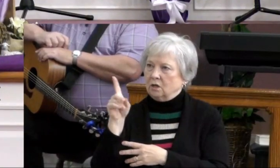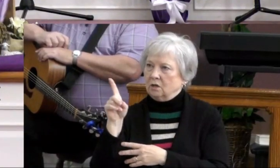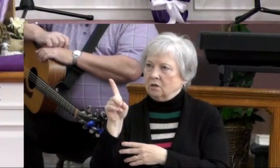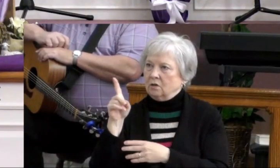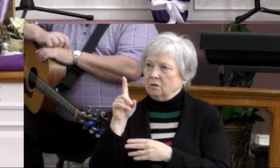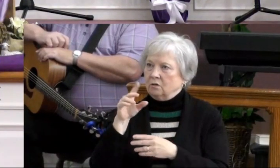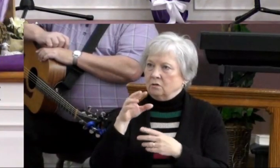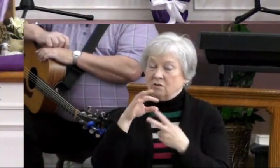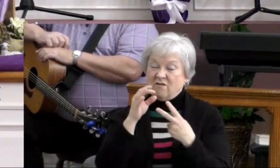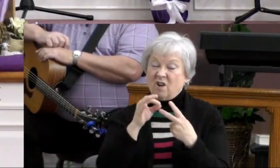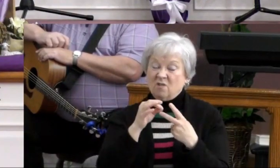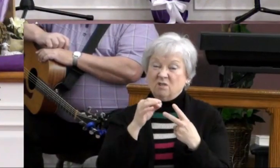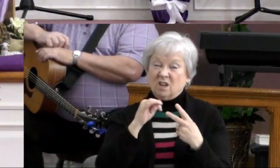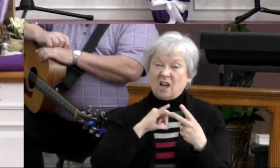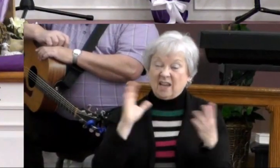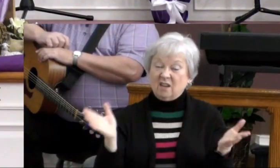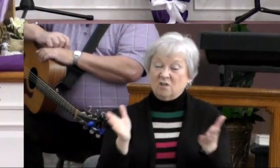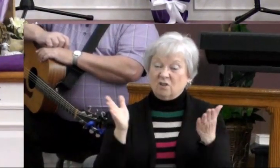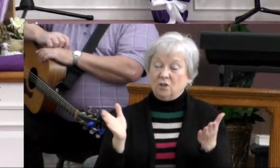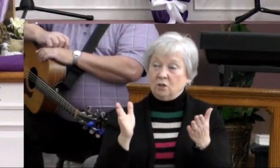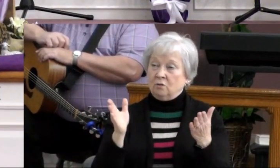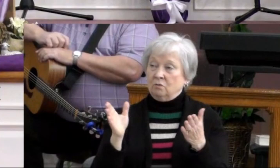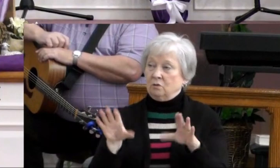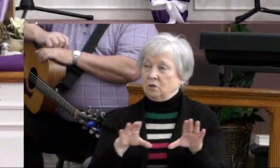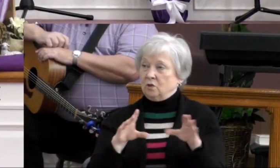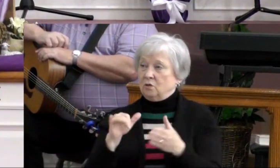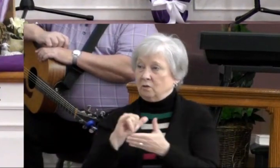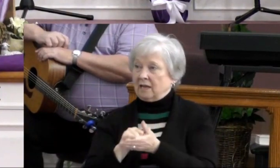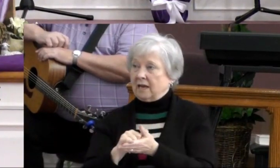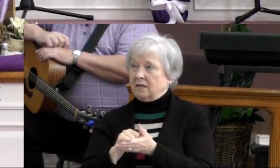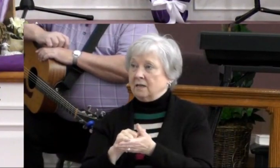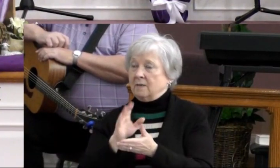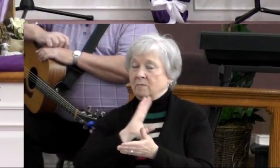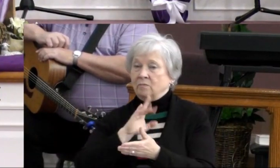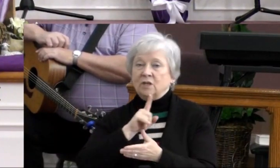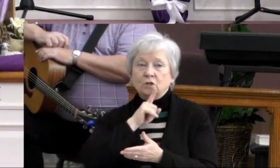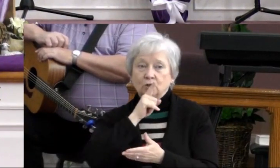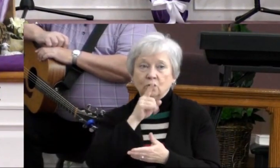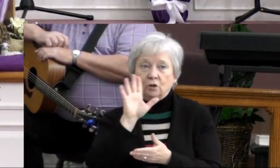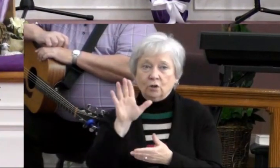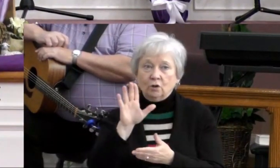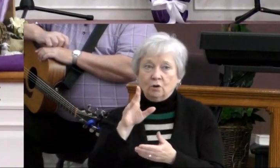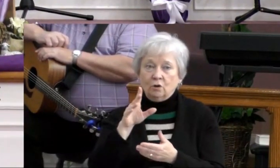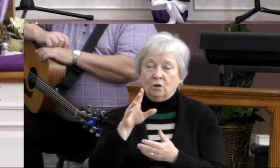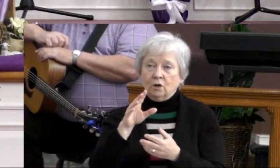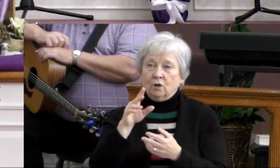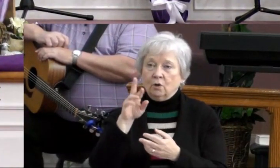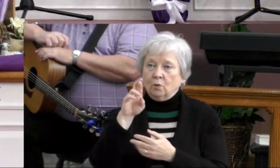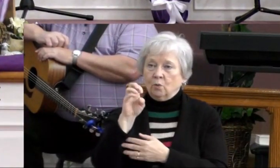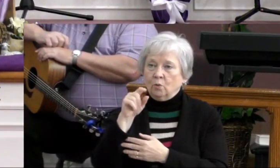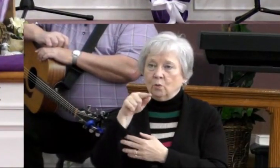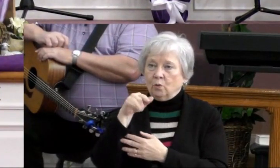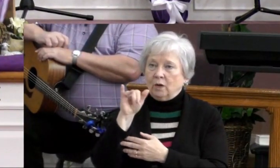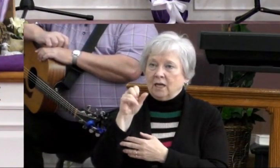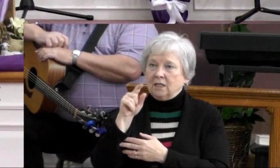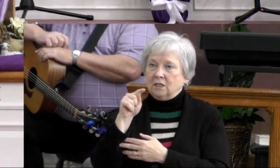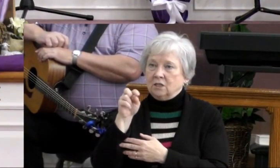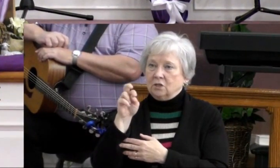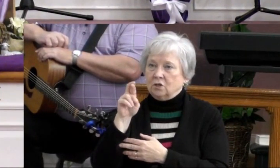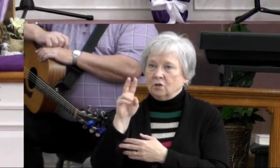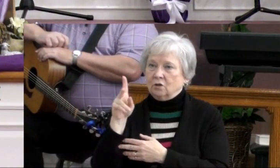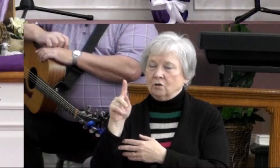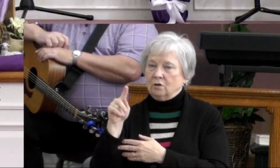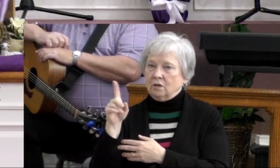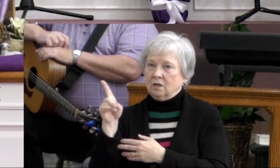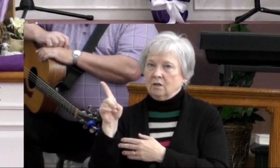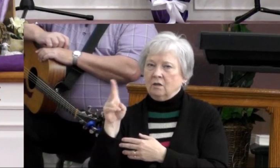as well as a good Christian and make sure you're registered to vote. If you want to check and make sure you are, there's two different